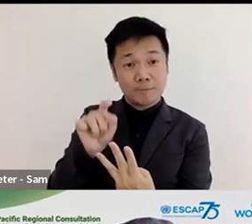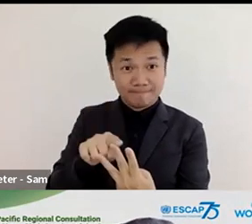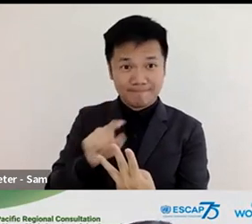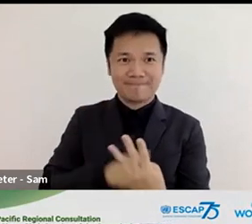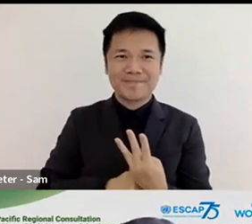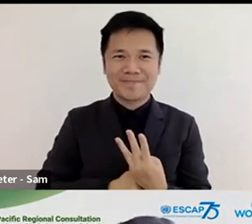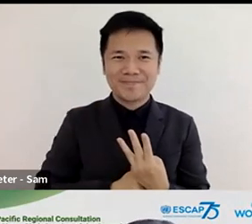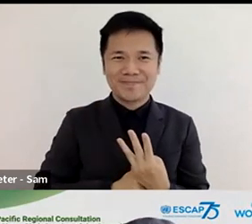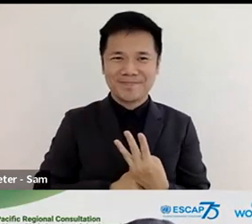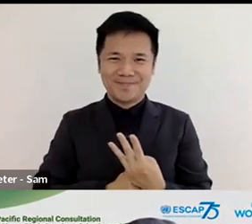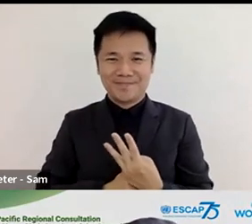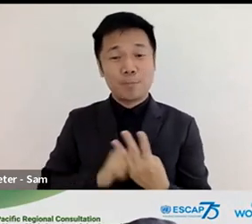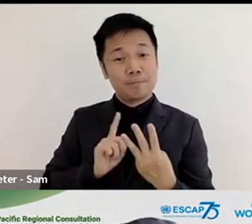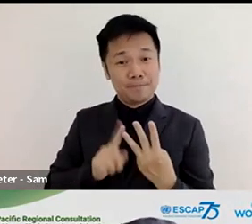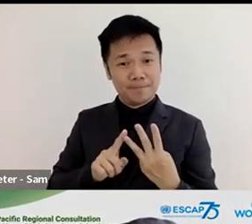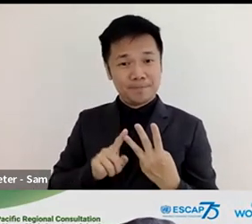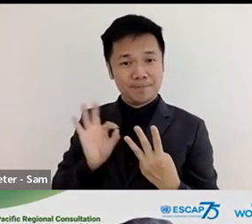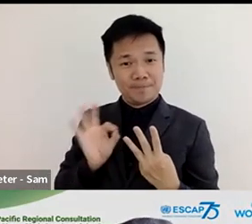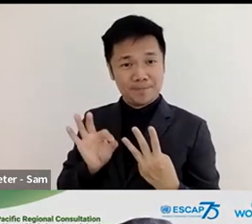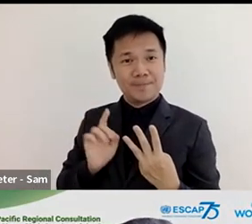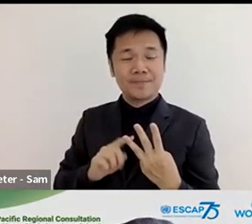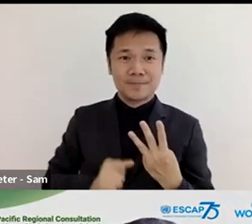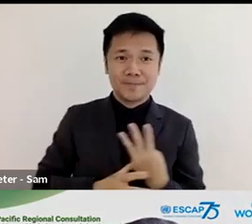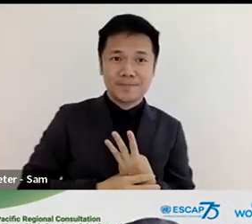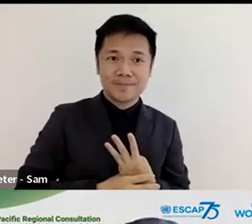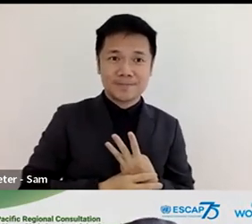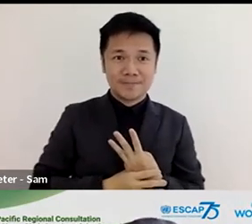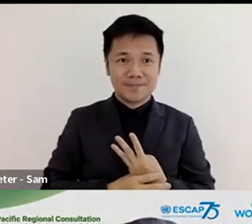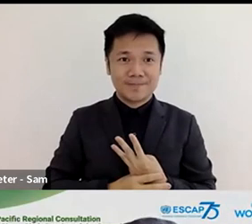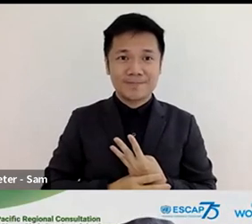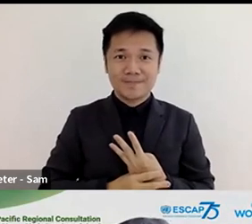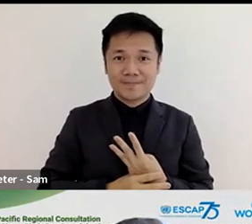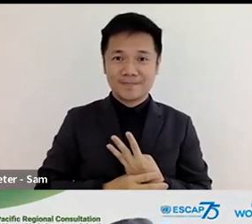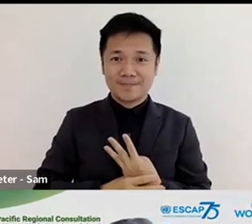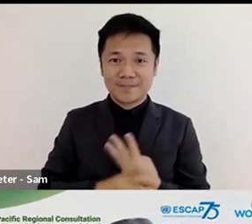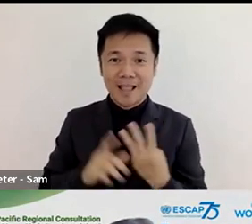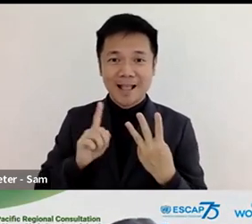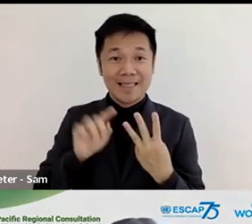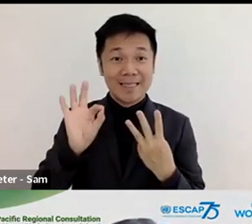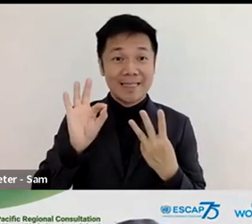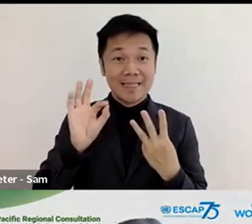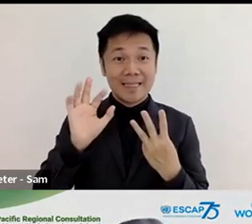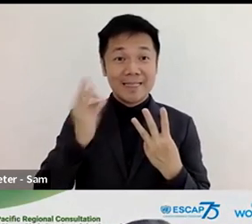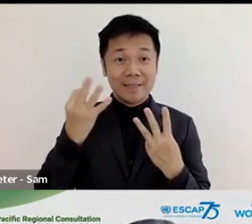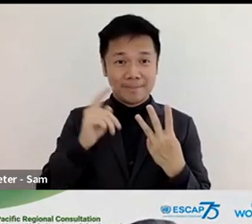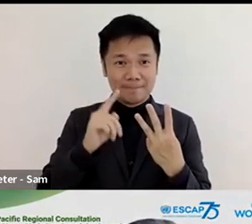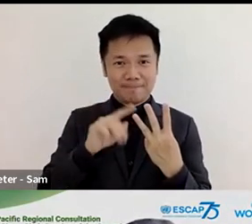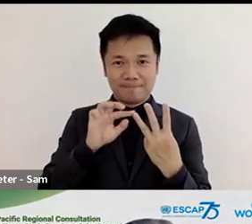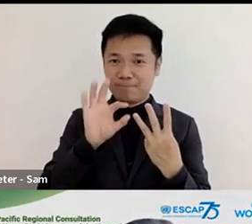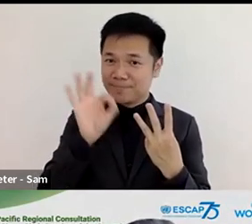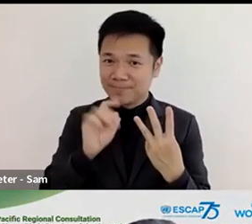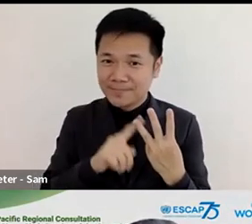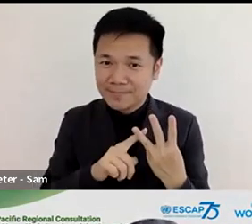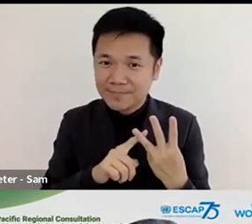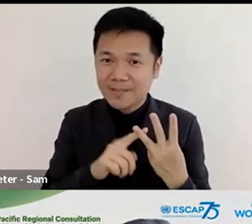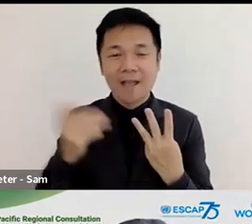question. So now let me move to the third panel member, who is from the